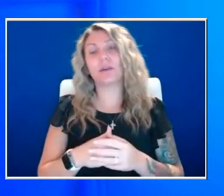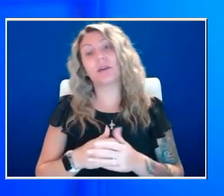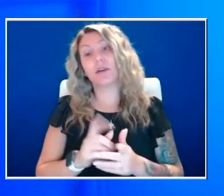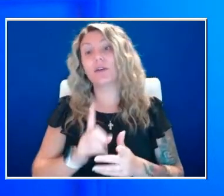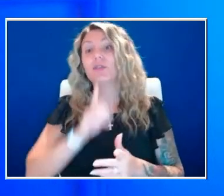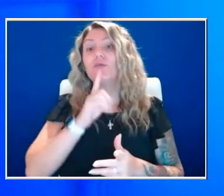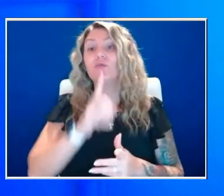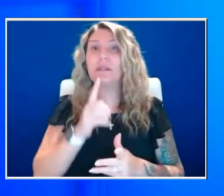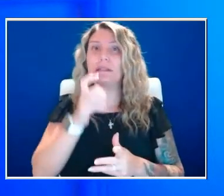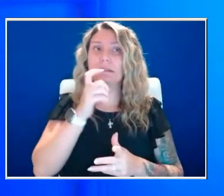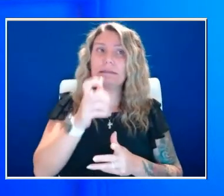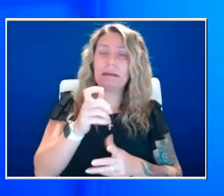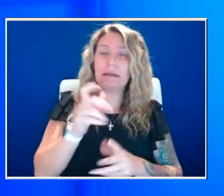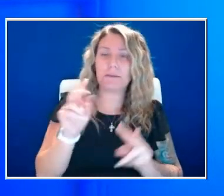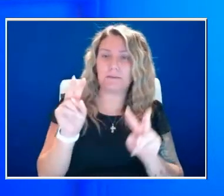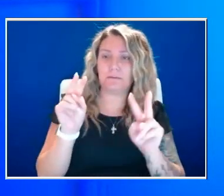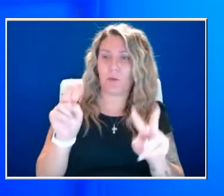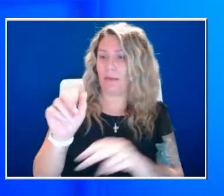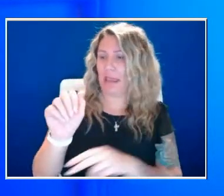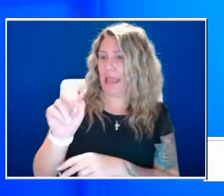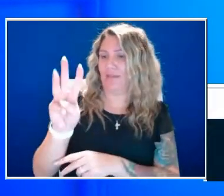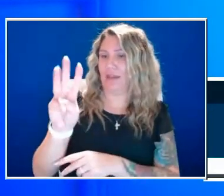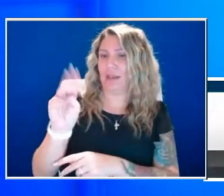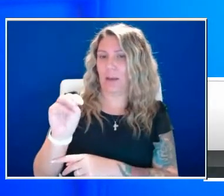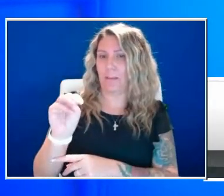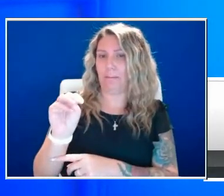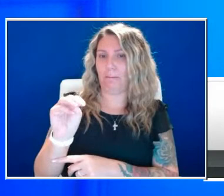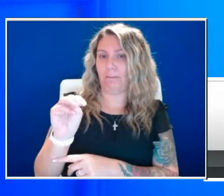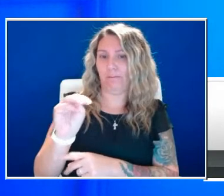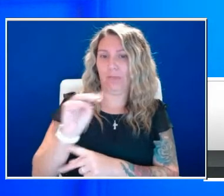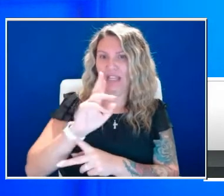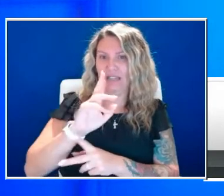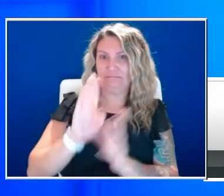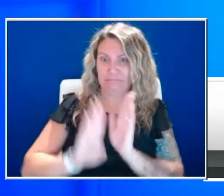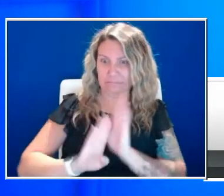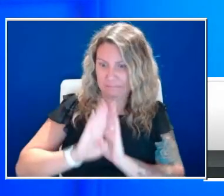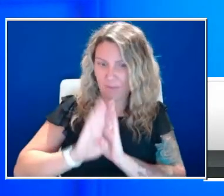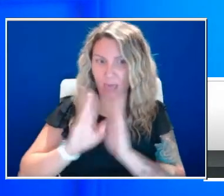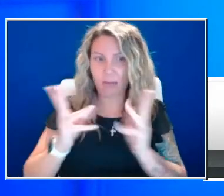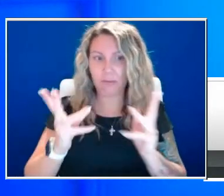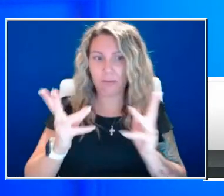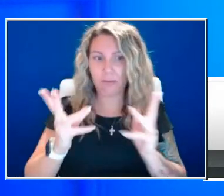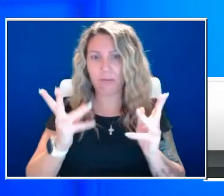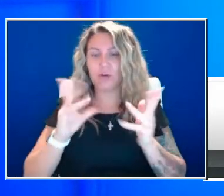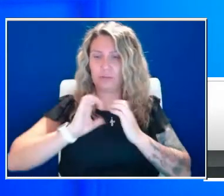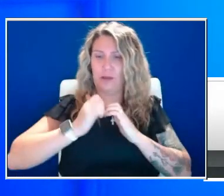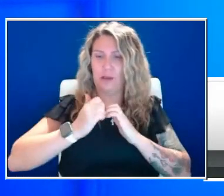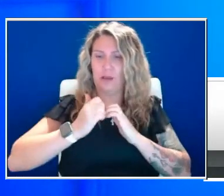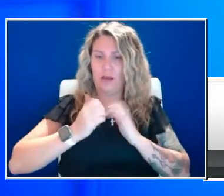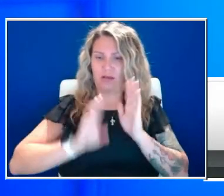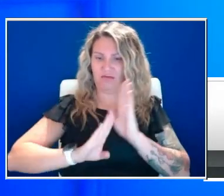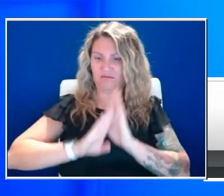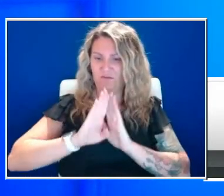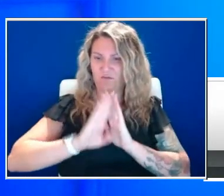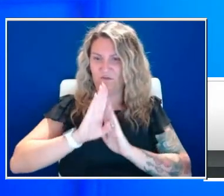an AVM form, so most of how we think they come to develop is based on hypothesis and